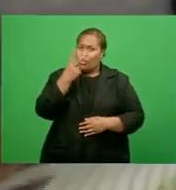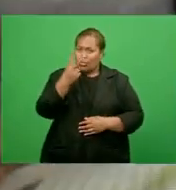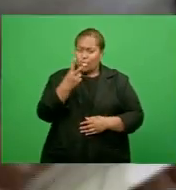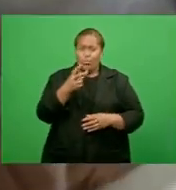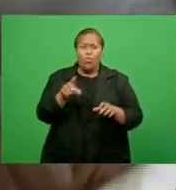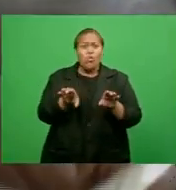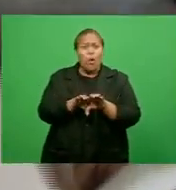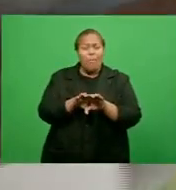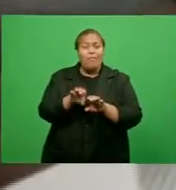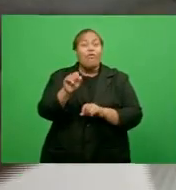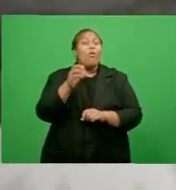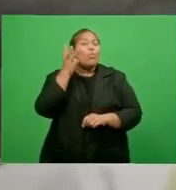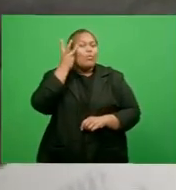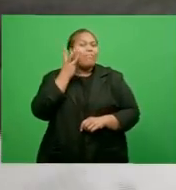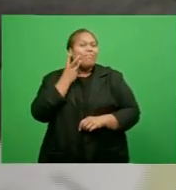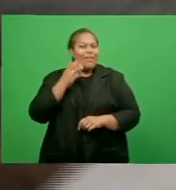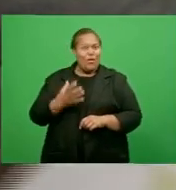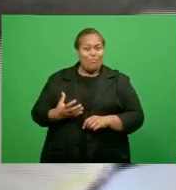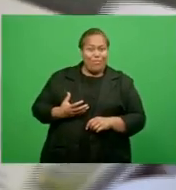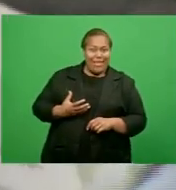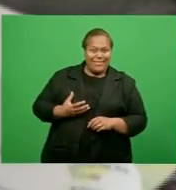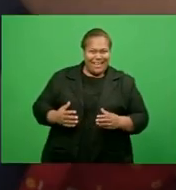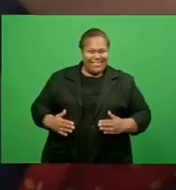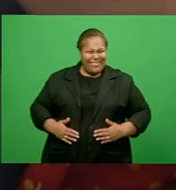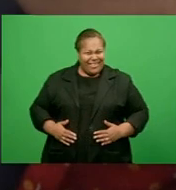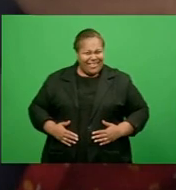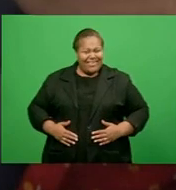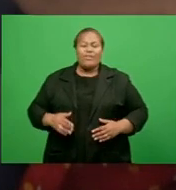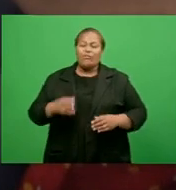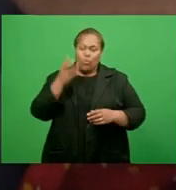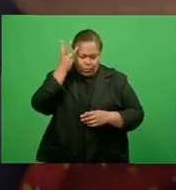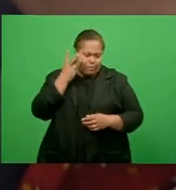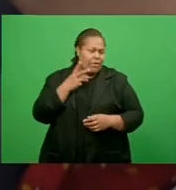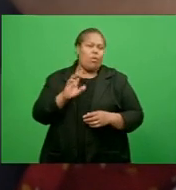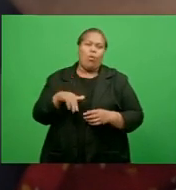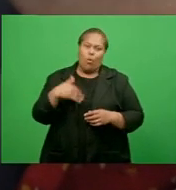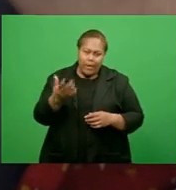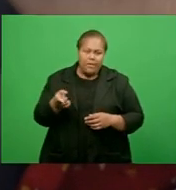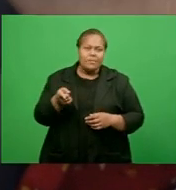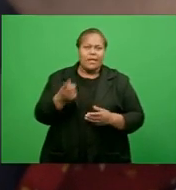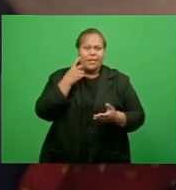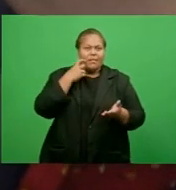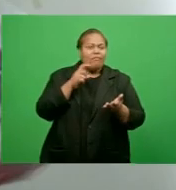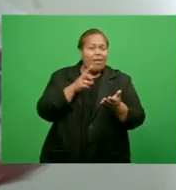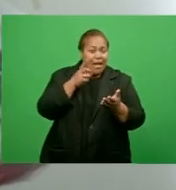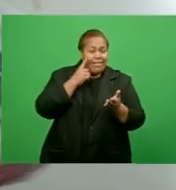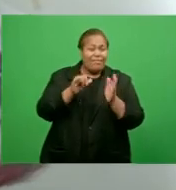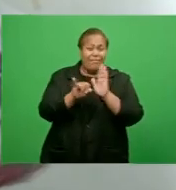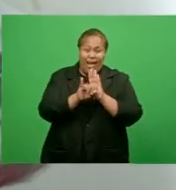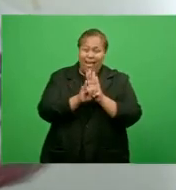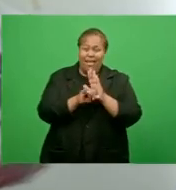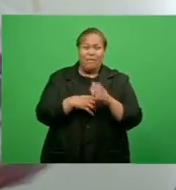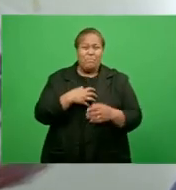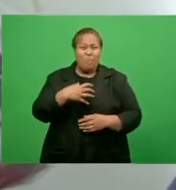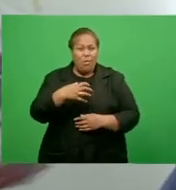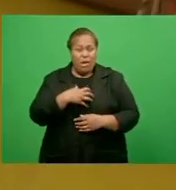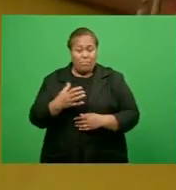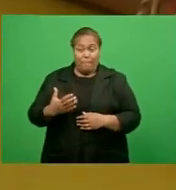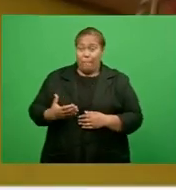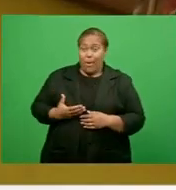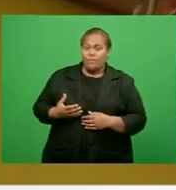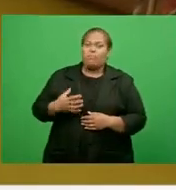cervical, always overtaking each other. But for now, I think breast is more evident out